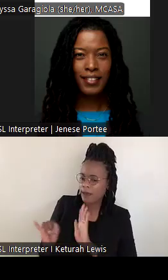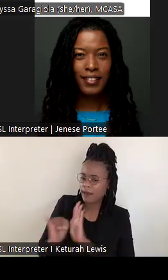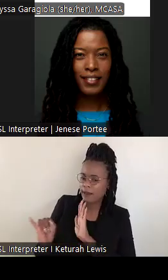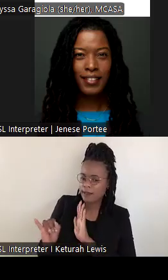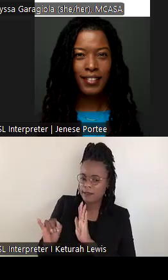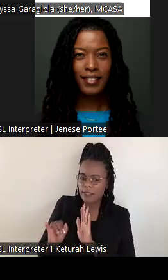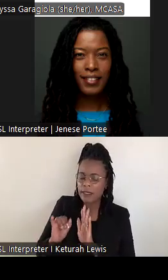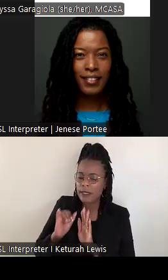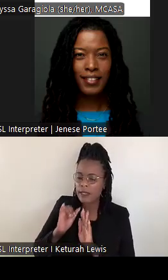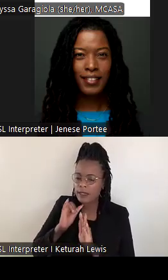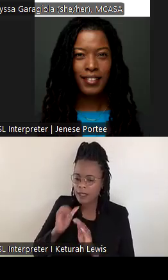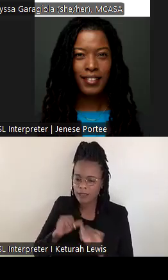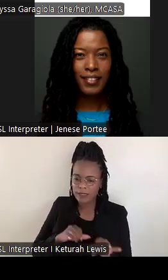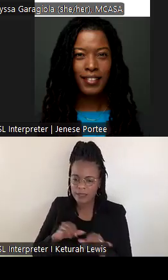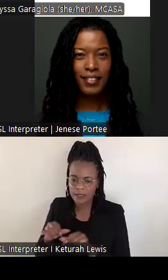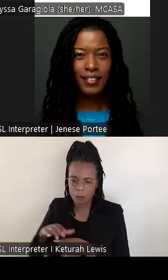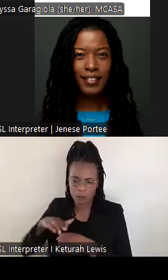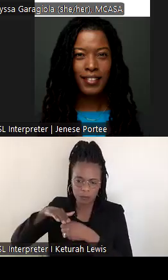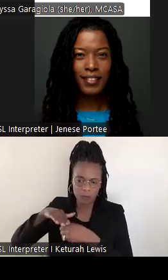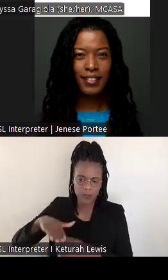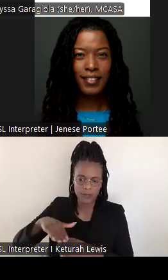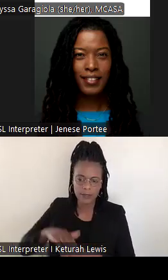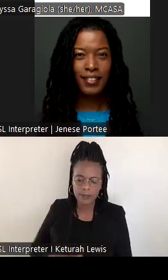less oppressed.